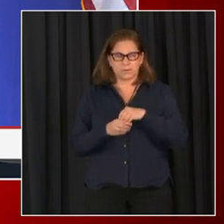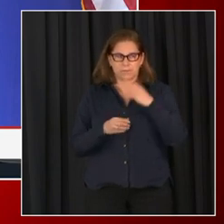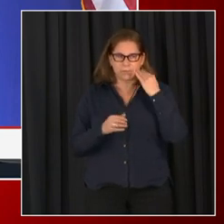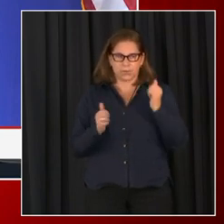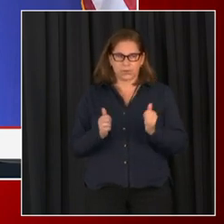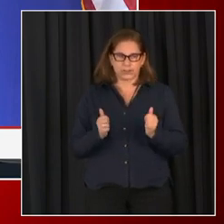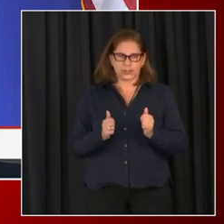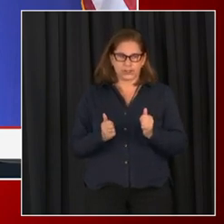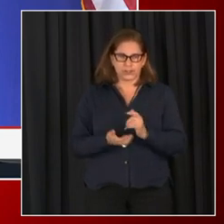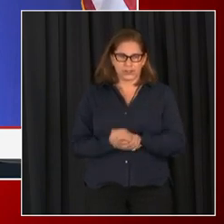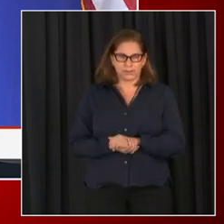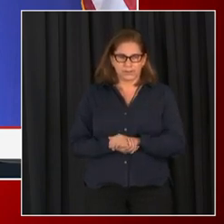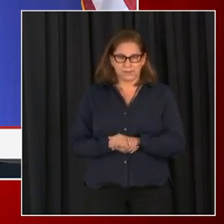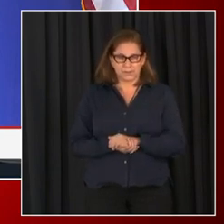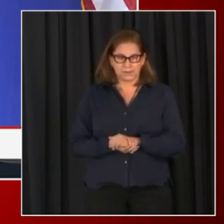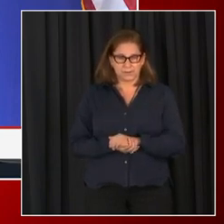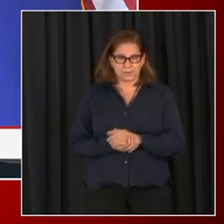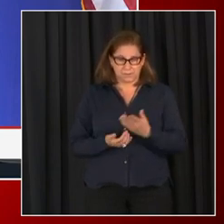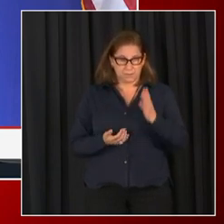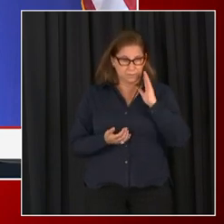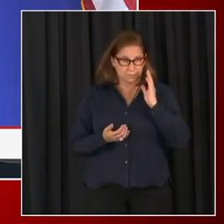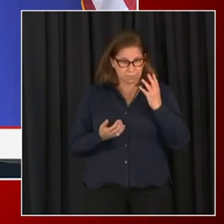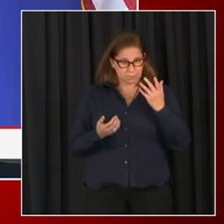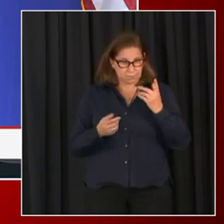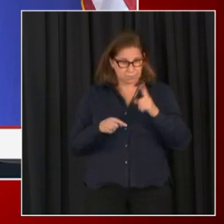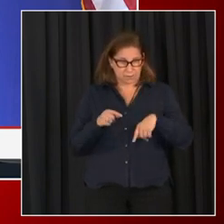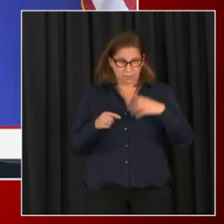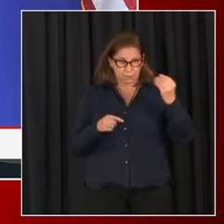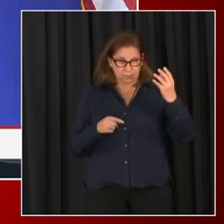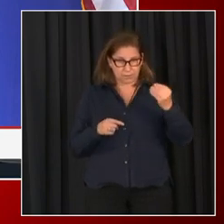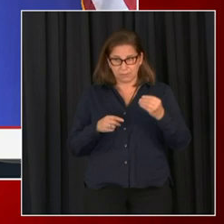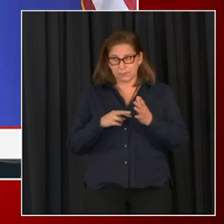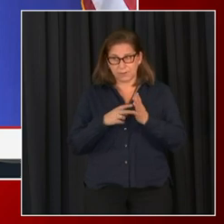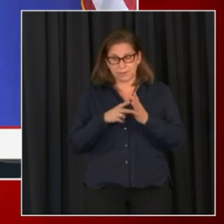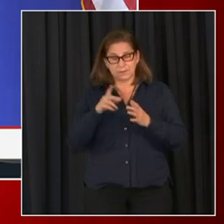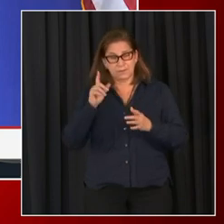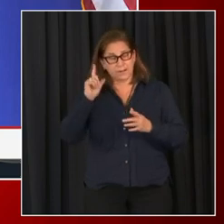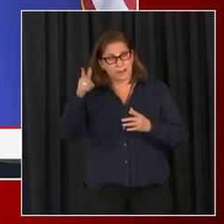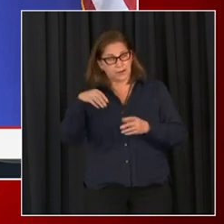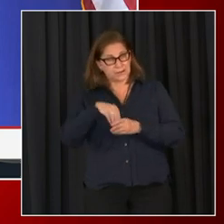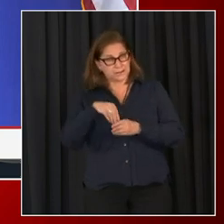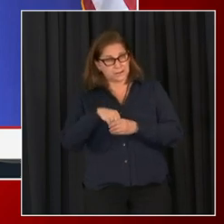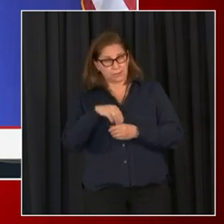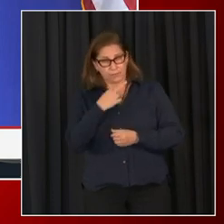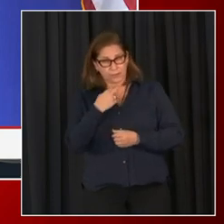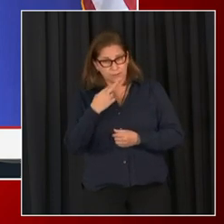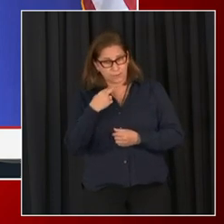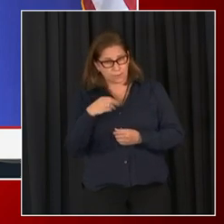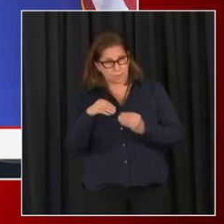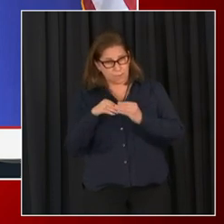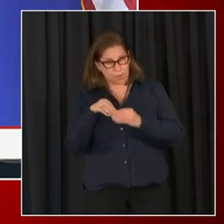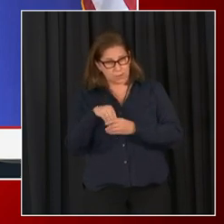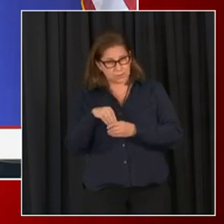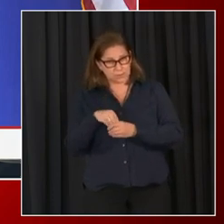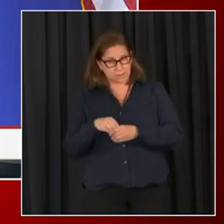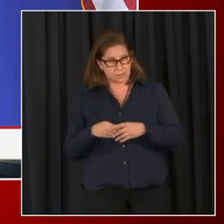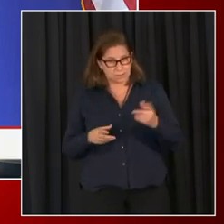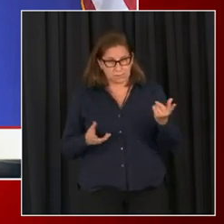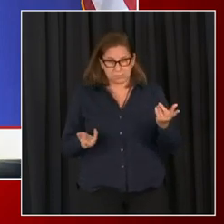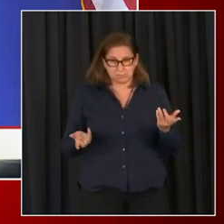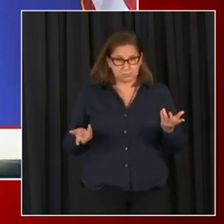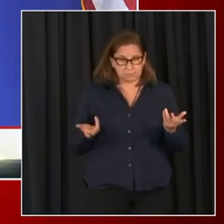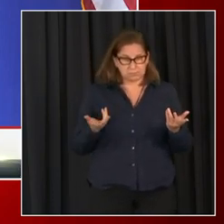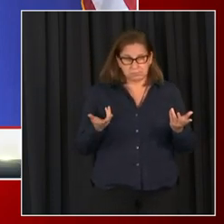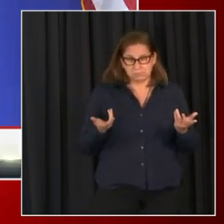later in that case, if you are keeping track of that. That sounds useful. Can I also ask about... Well, I just told you we're not seeing a shift in the